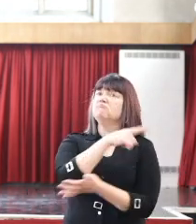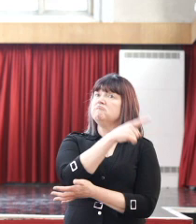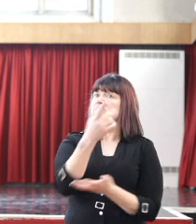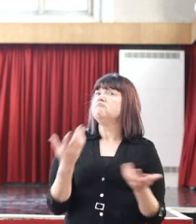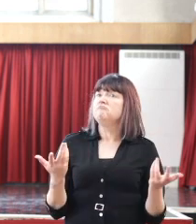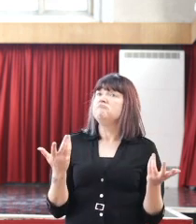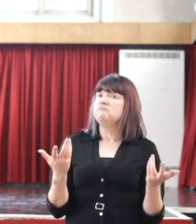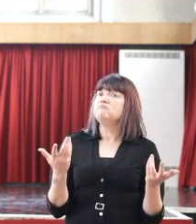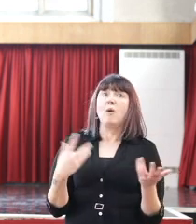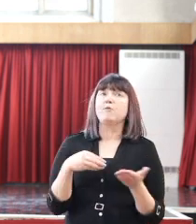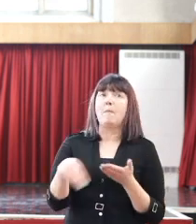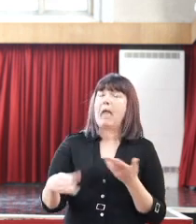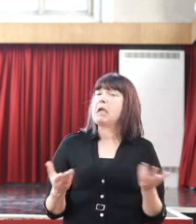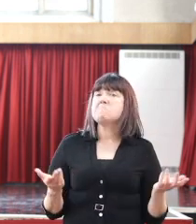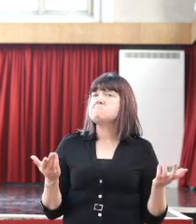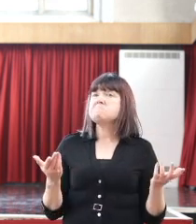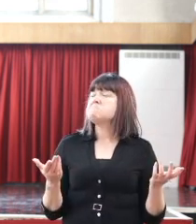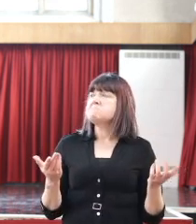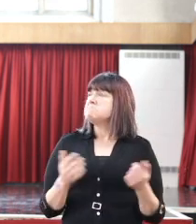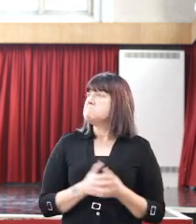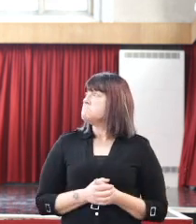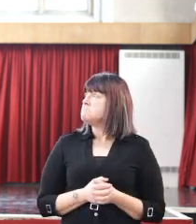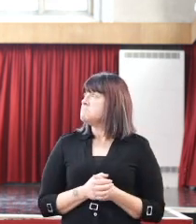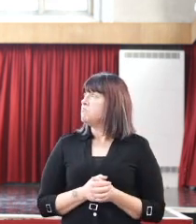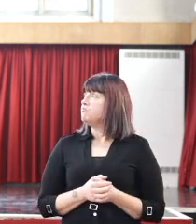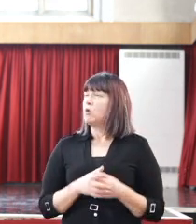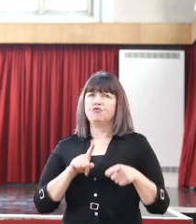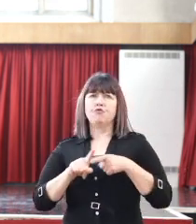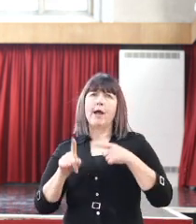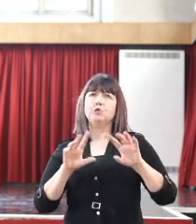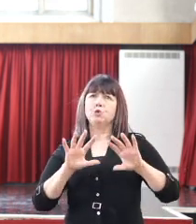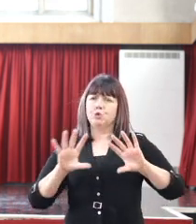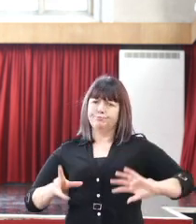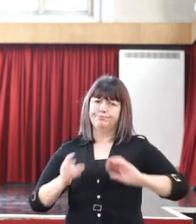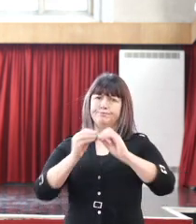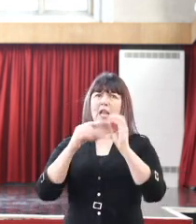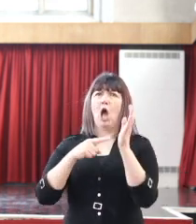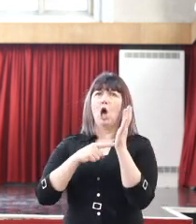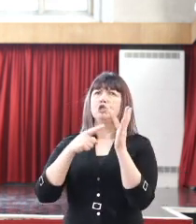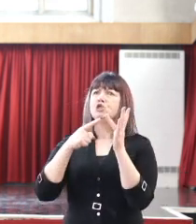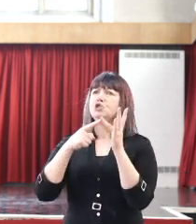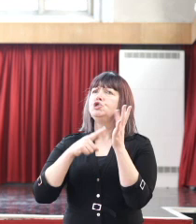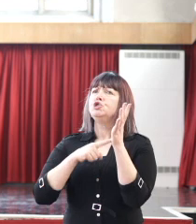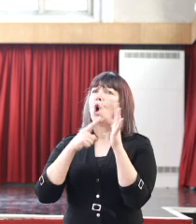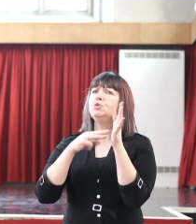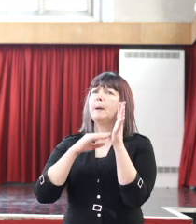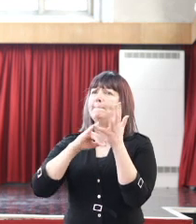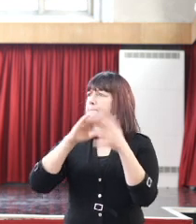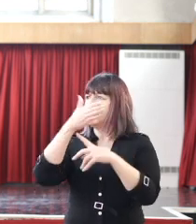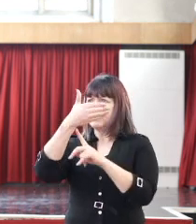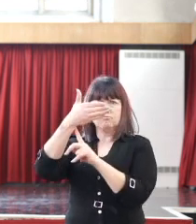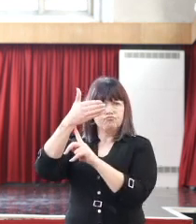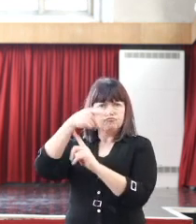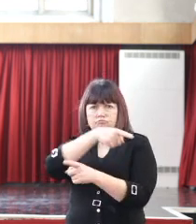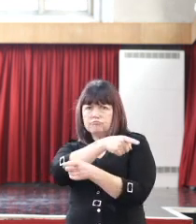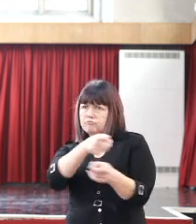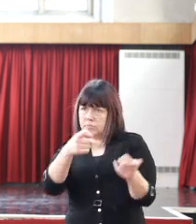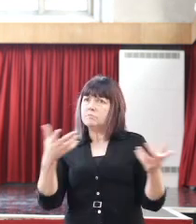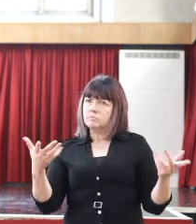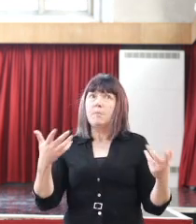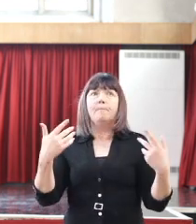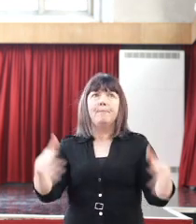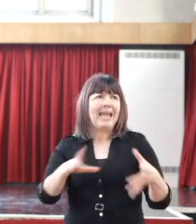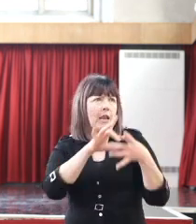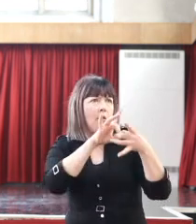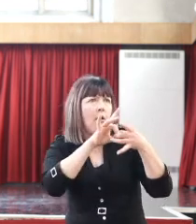We have put in some new totems and city wayfinding. We're now working with the County Council to put 50 across